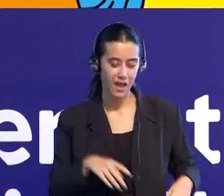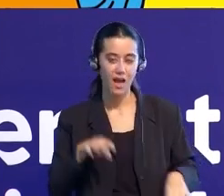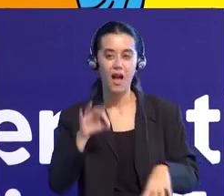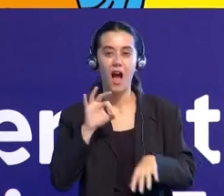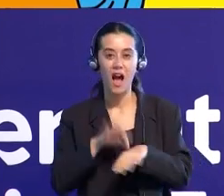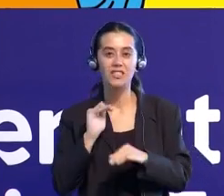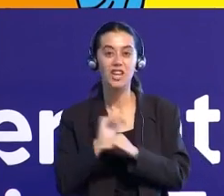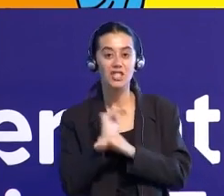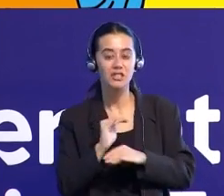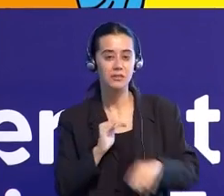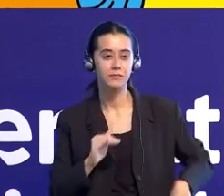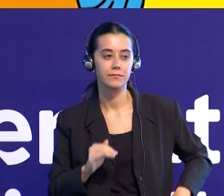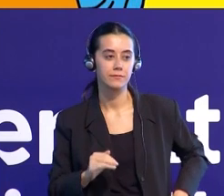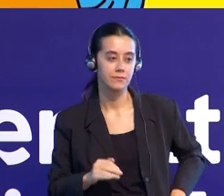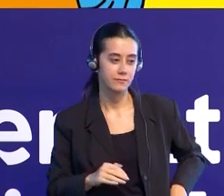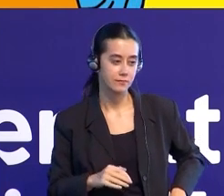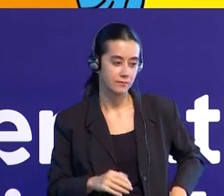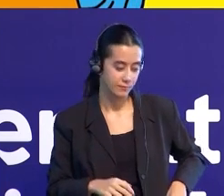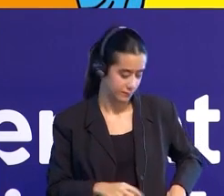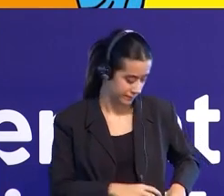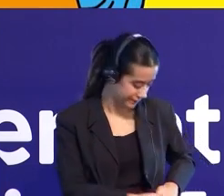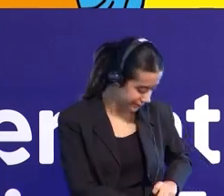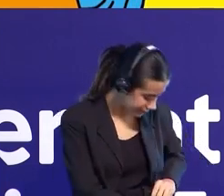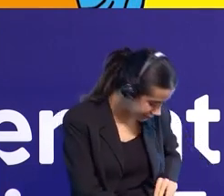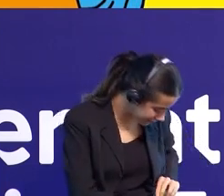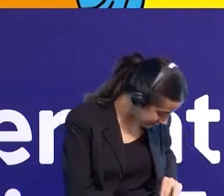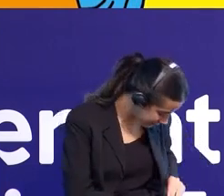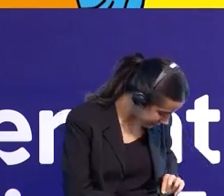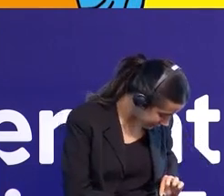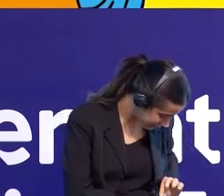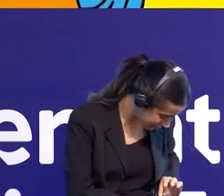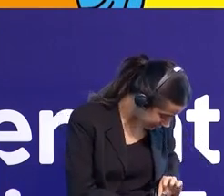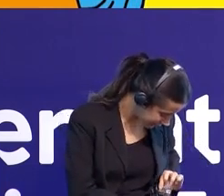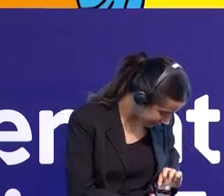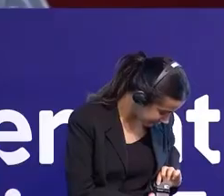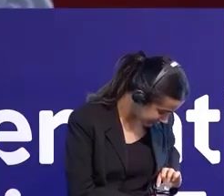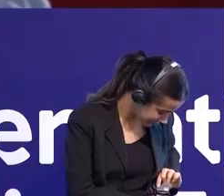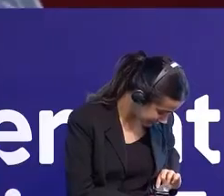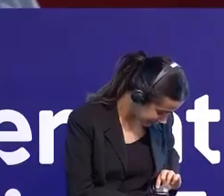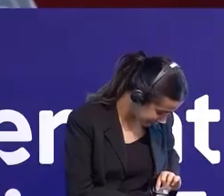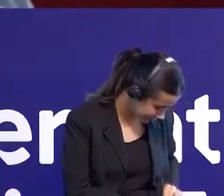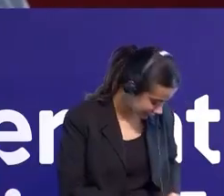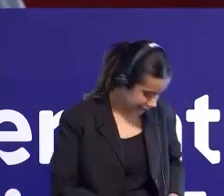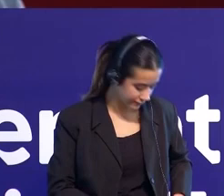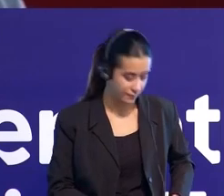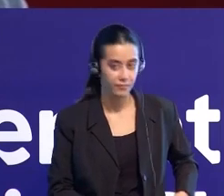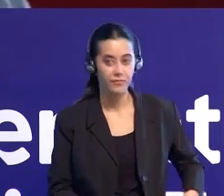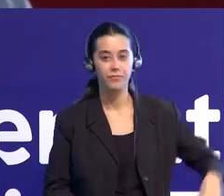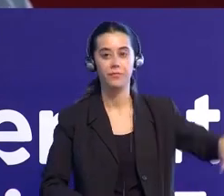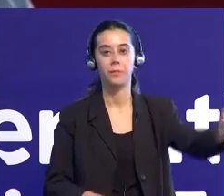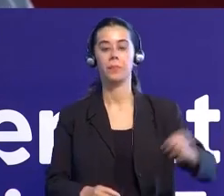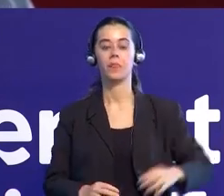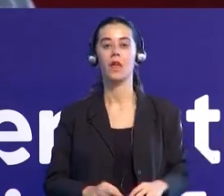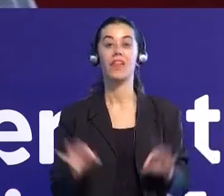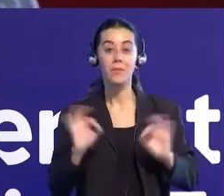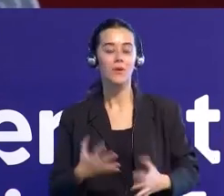industries, despite all the troubles, have always been there, supporting, encouraging, inspiring, and comforting